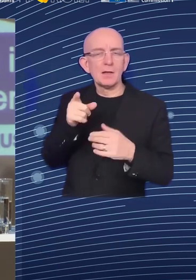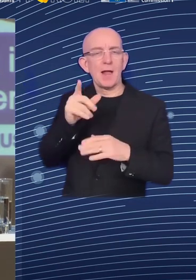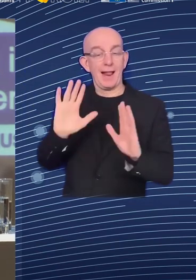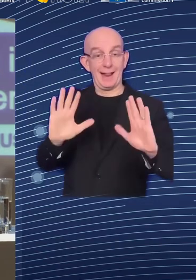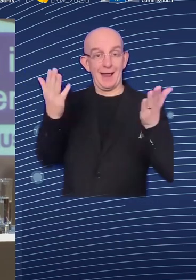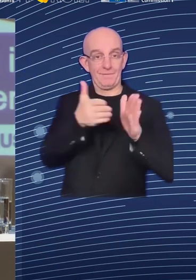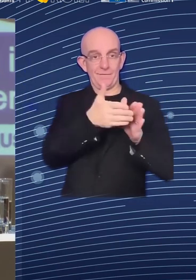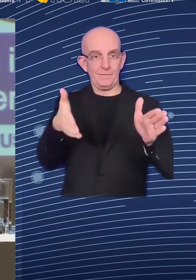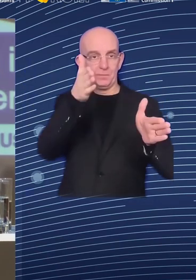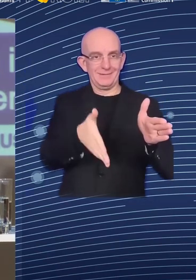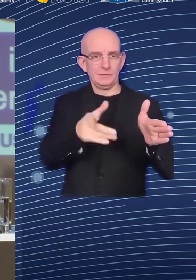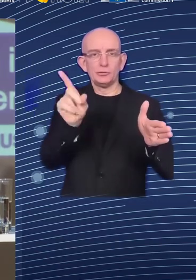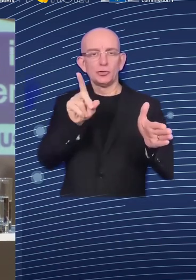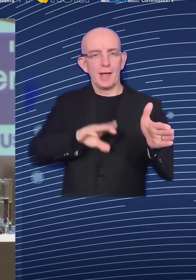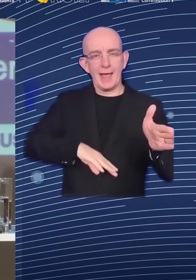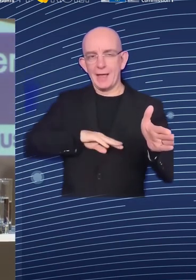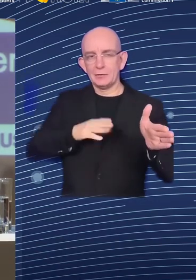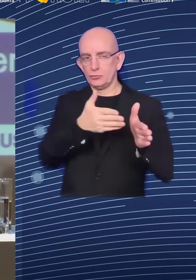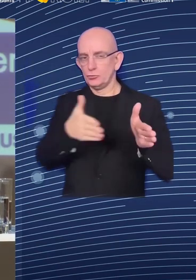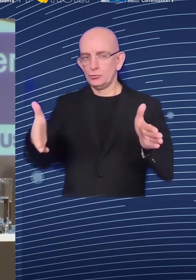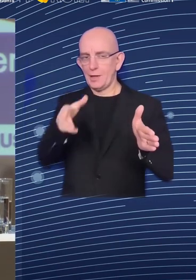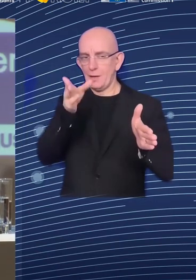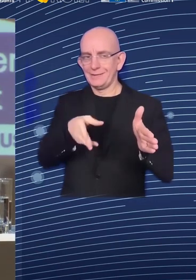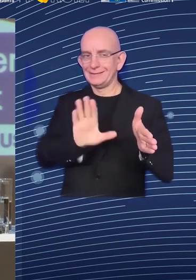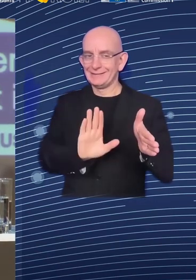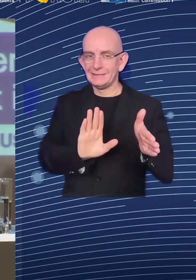take. I would definitely agree with your point that